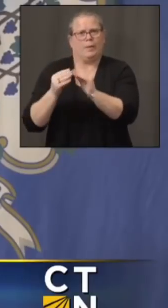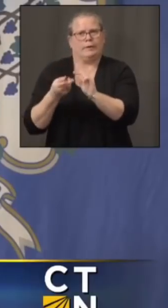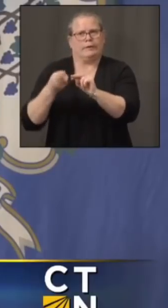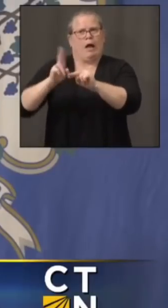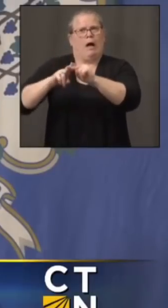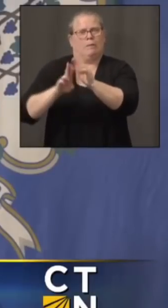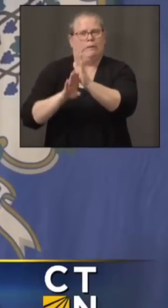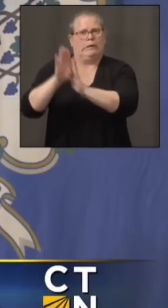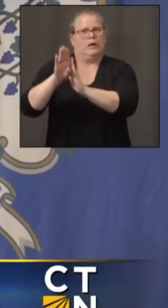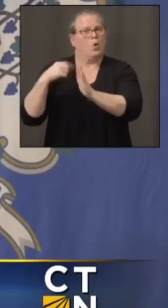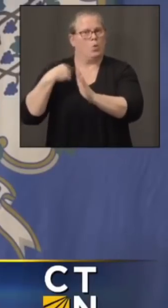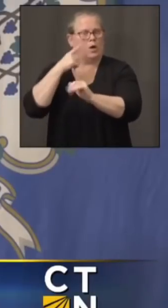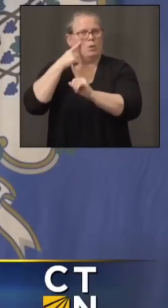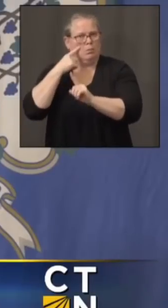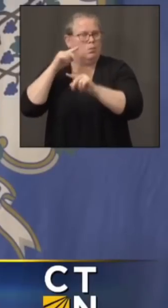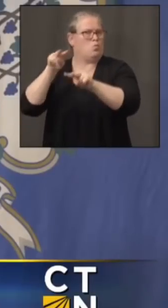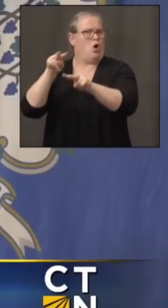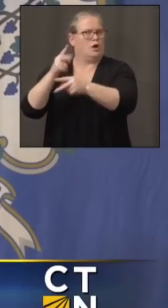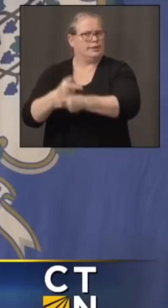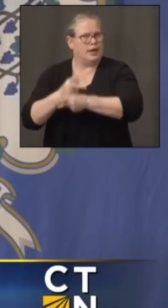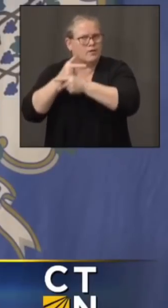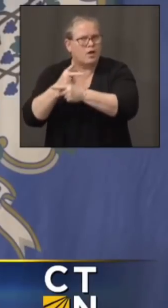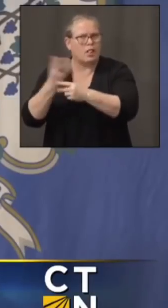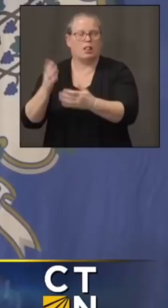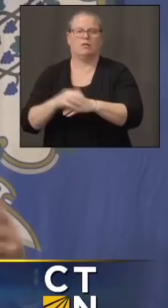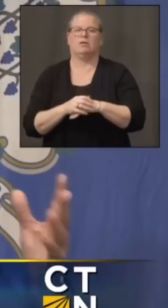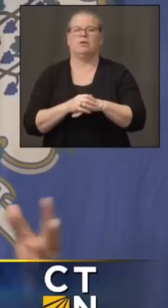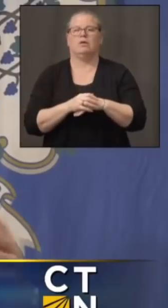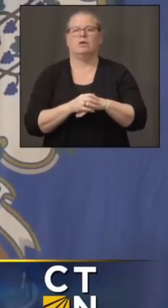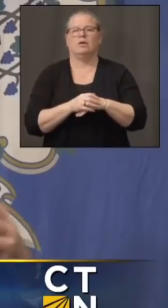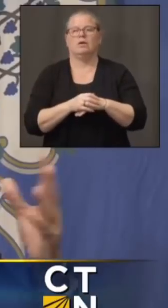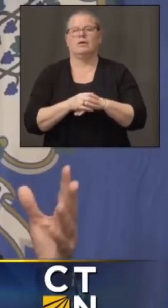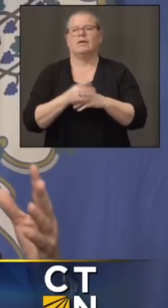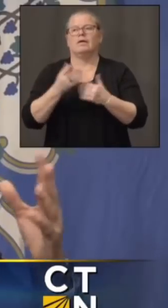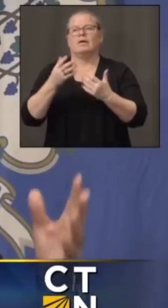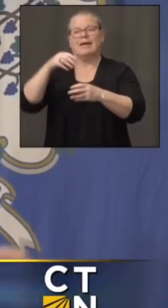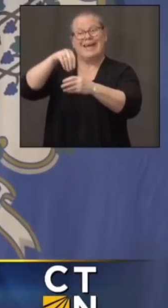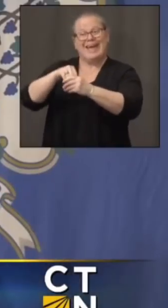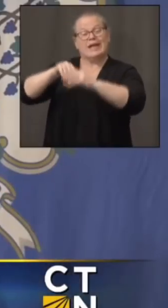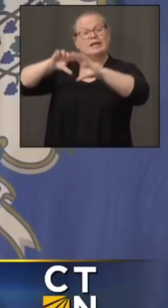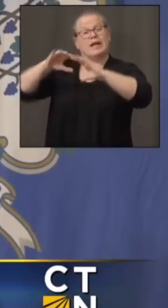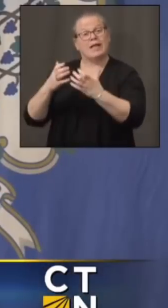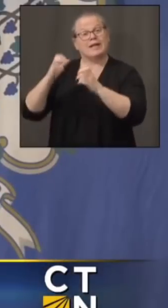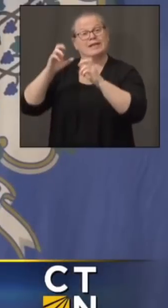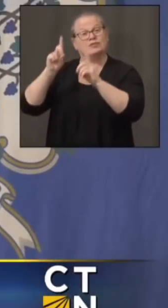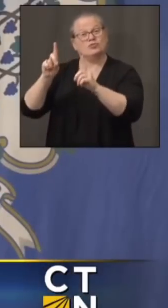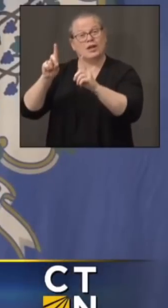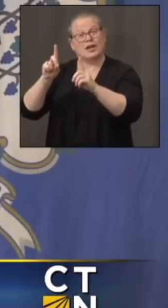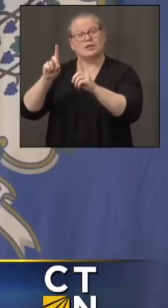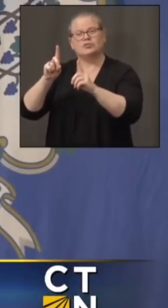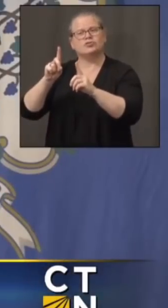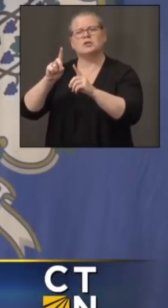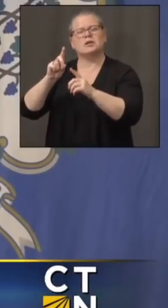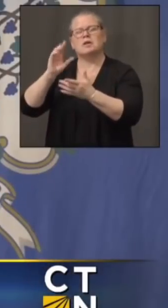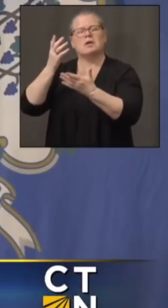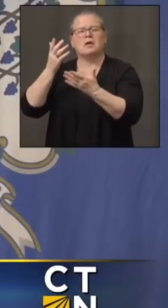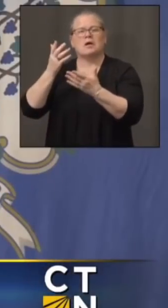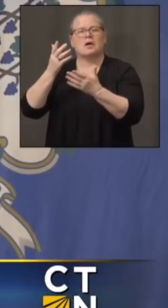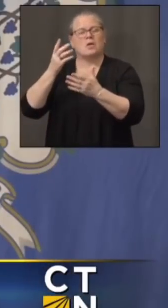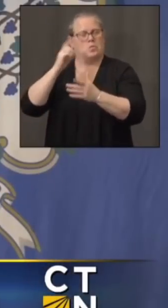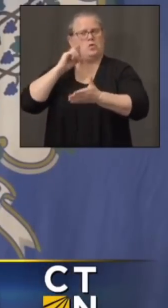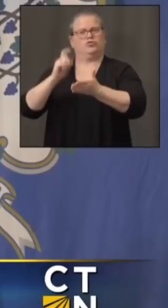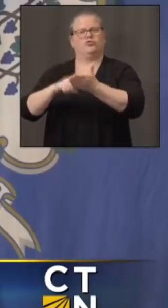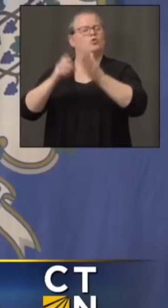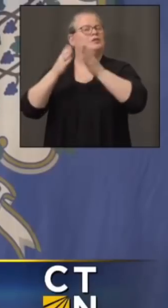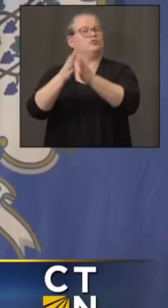closely. Much less so for in-classroom education, but much more so for students more broadly. I'm noticing